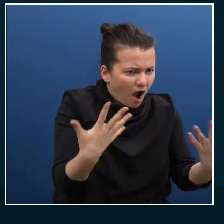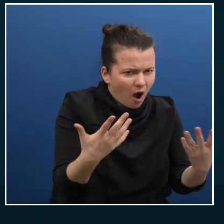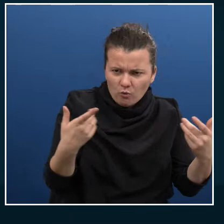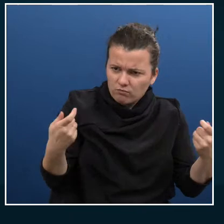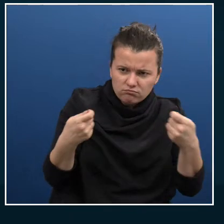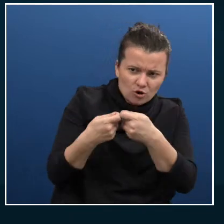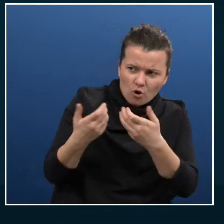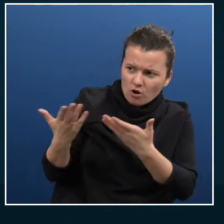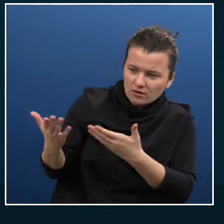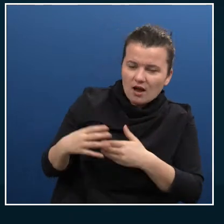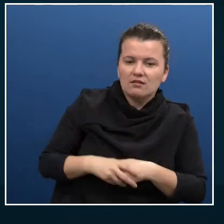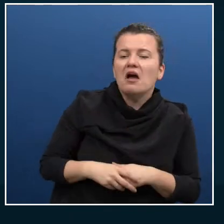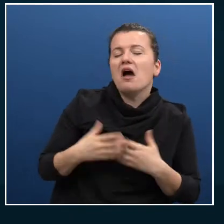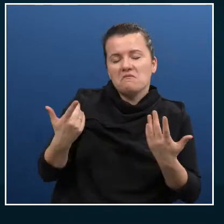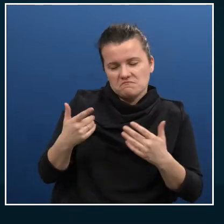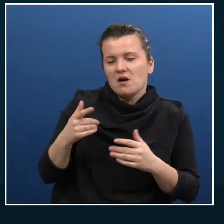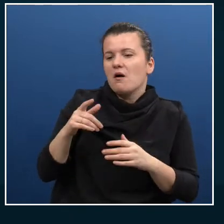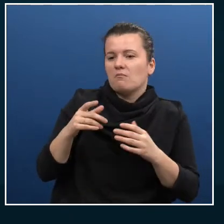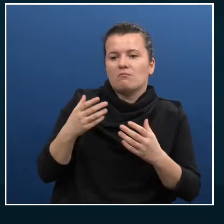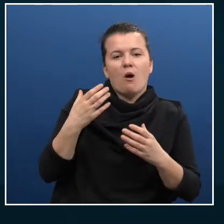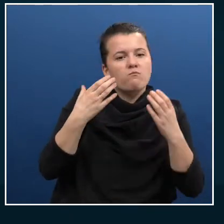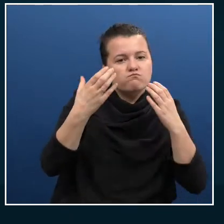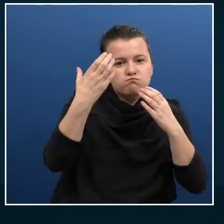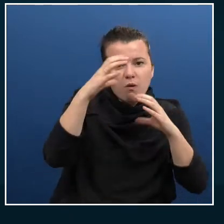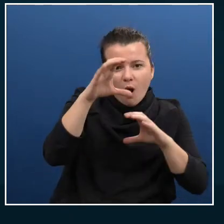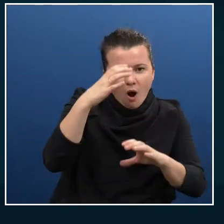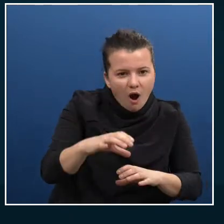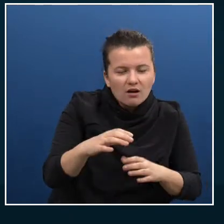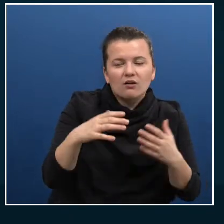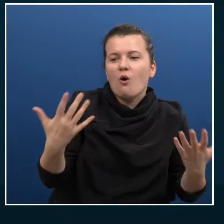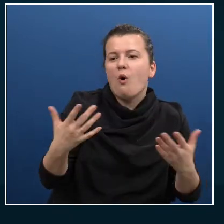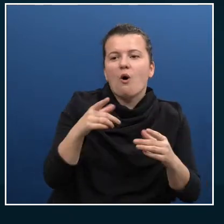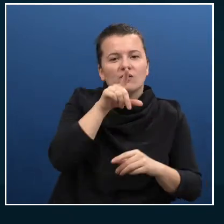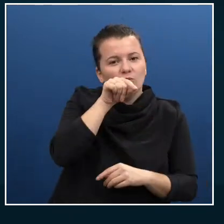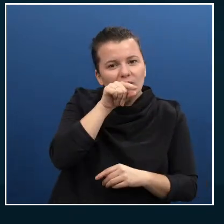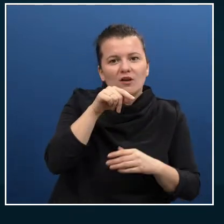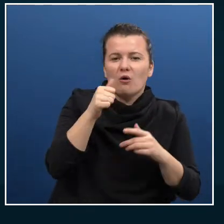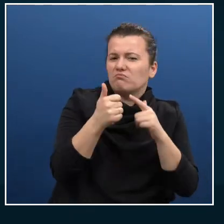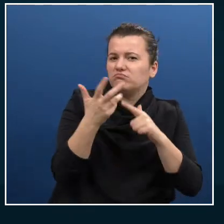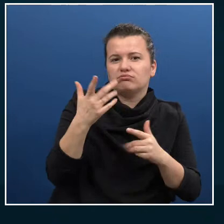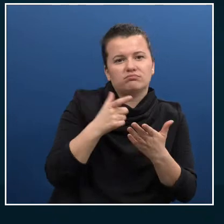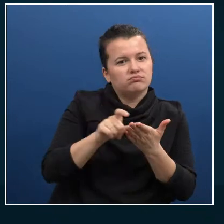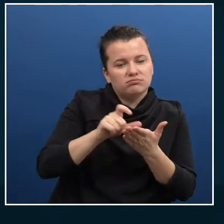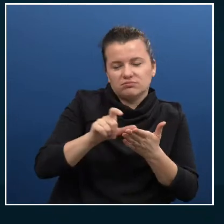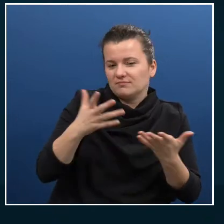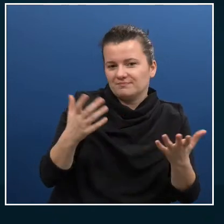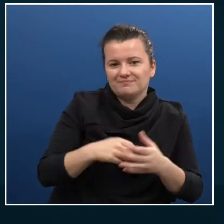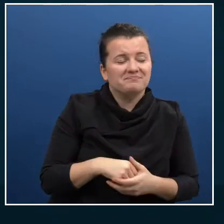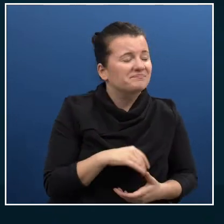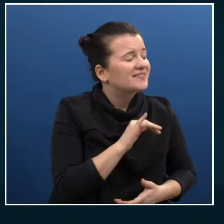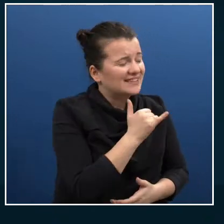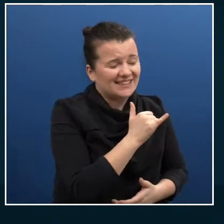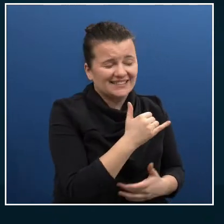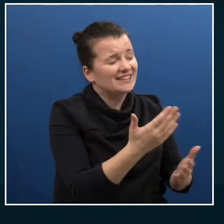active. sure. So. For sure. Okay, thank you. Thank you so much. Thanks, André.